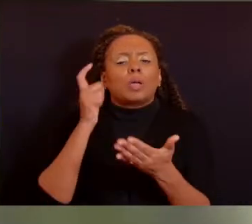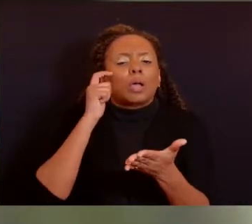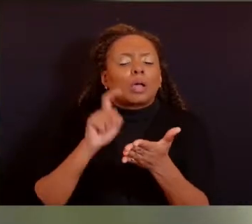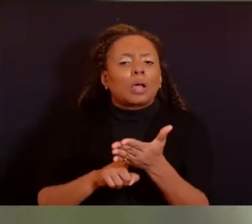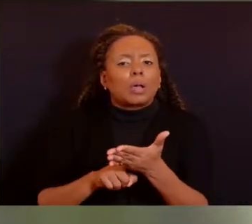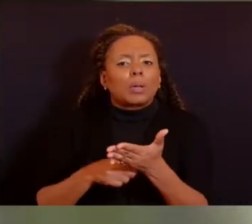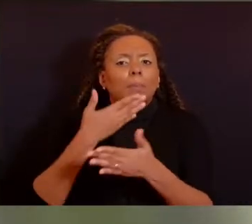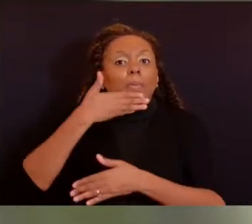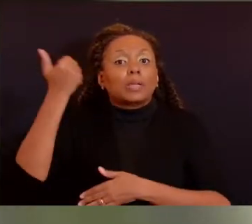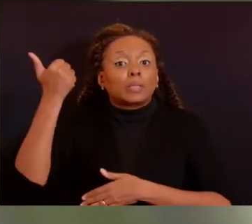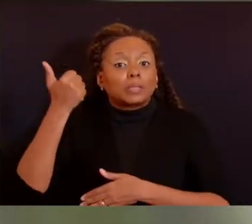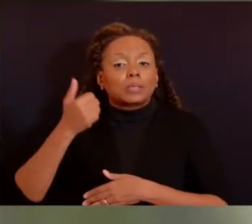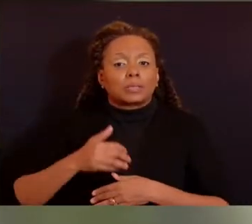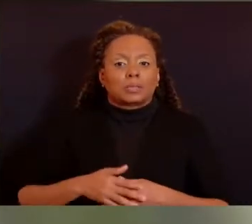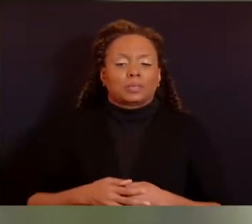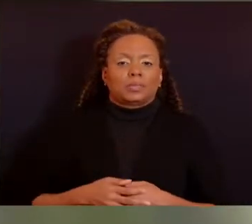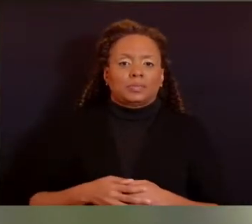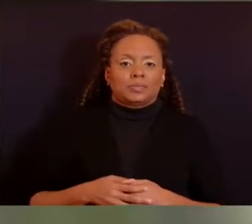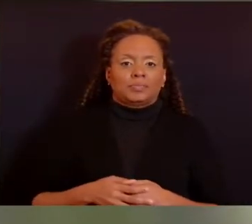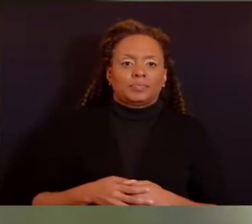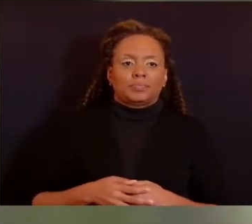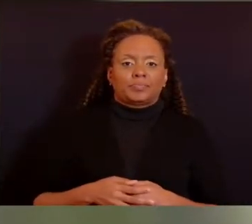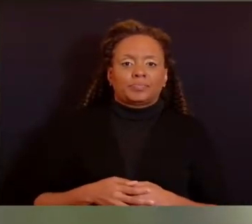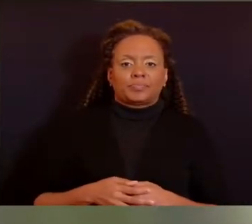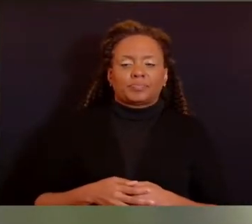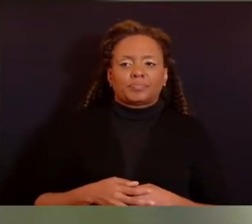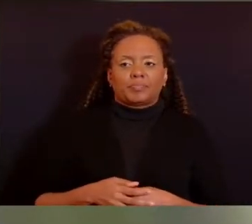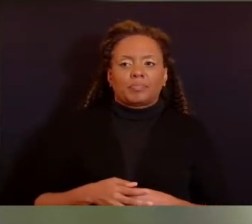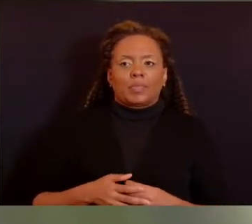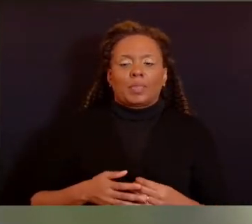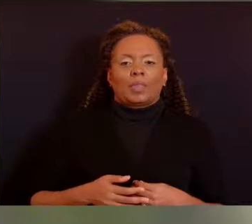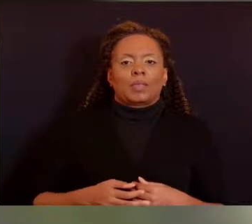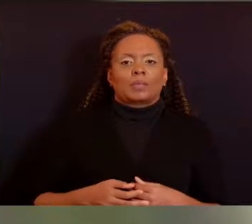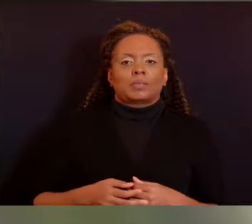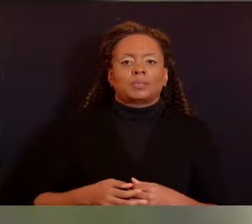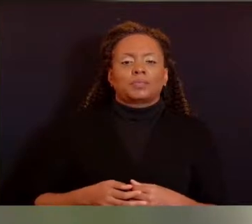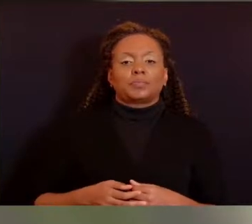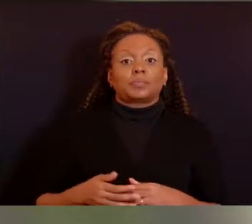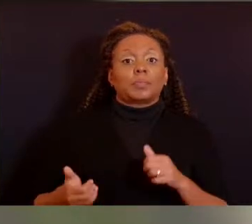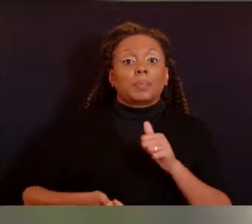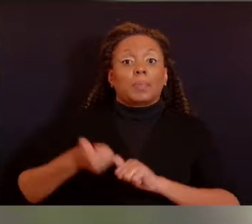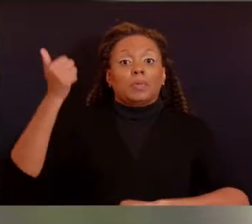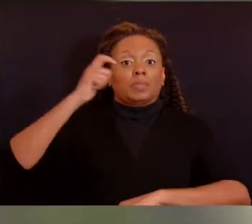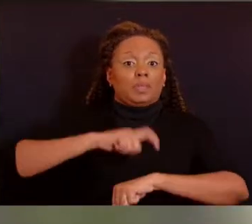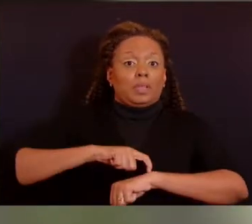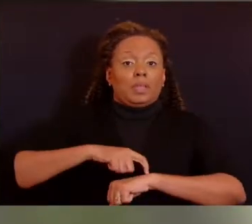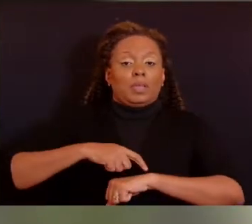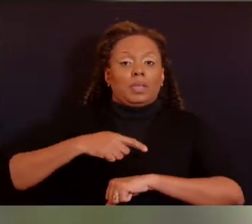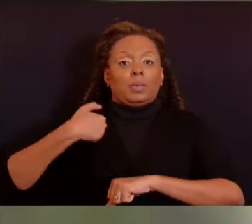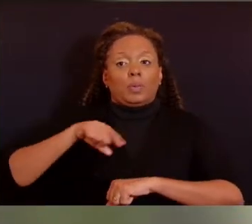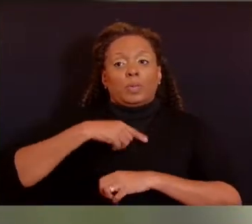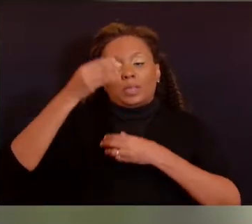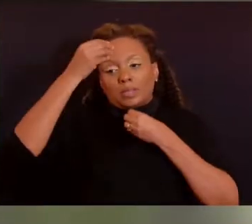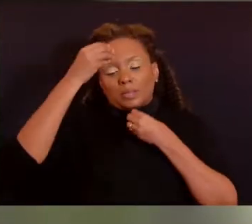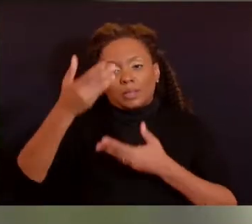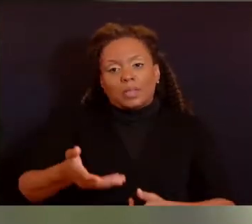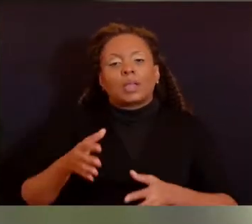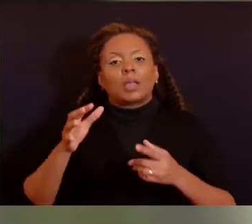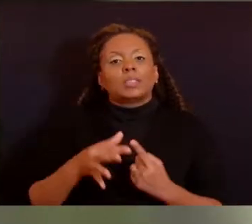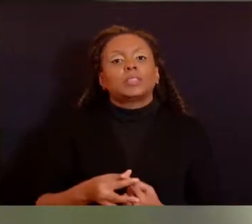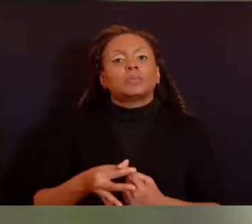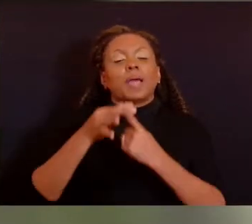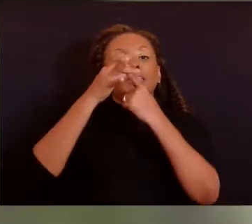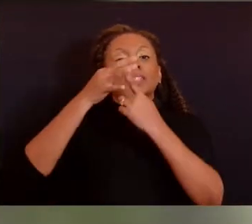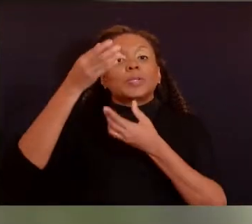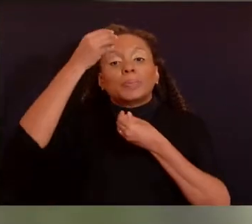they come? Now, like I said, most of the time, we will actually issue a special message out there, mostly on our website and our app, that